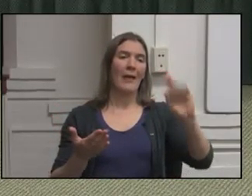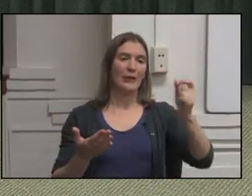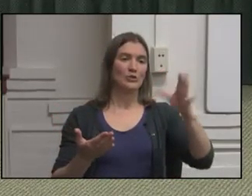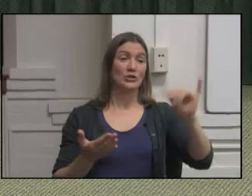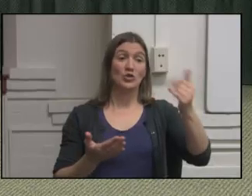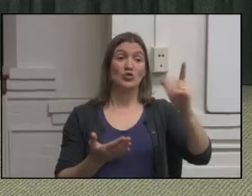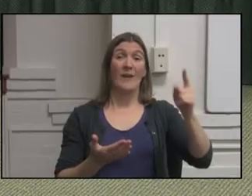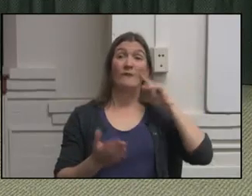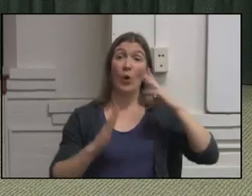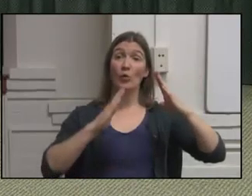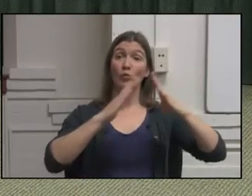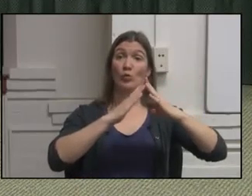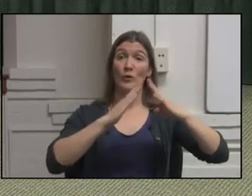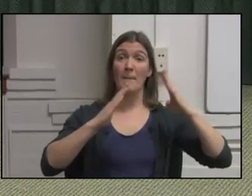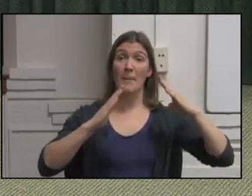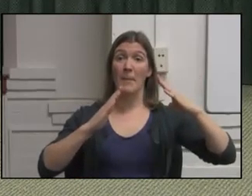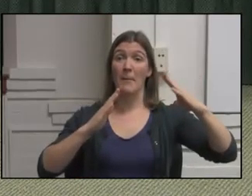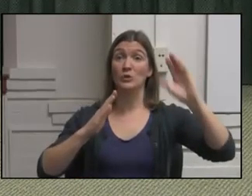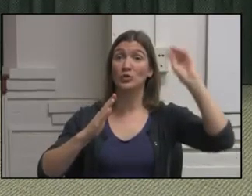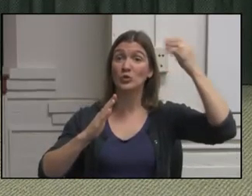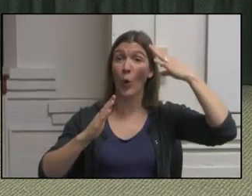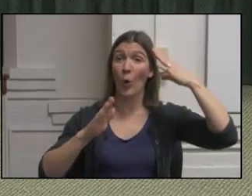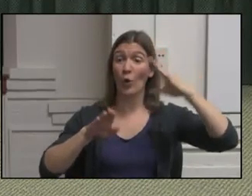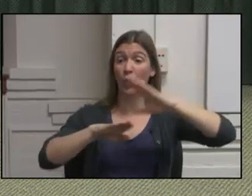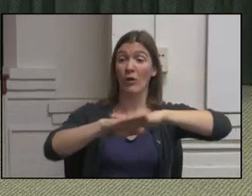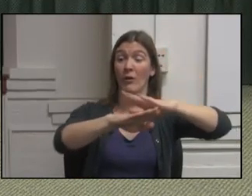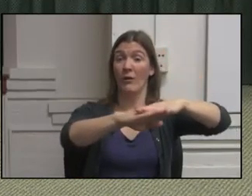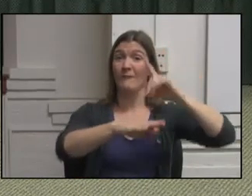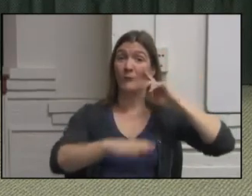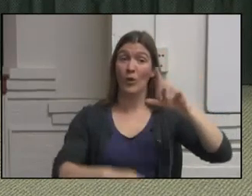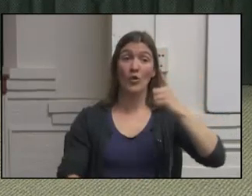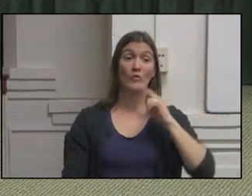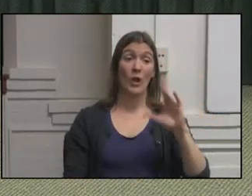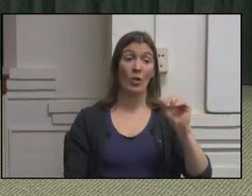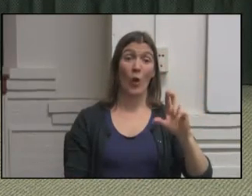awarded for rooftop solar at Red Clover Commons, and I wondered if